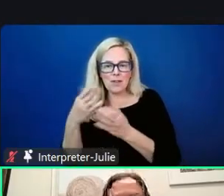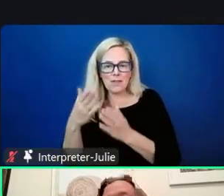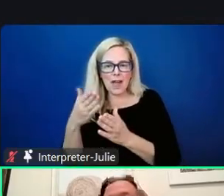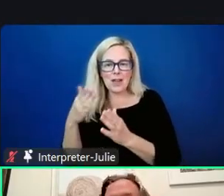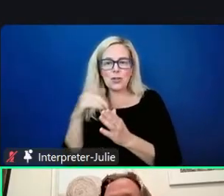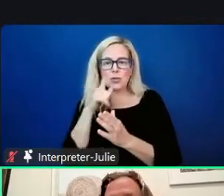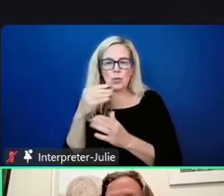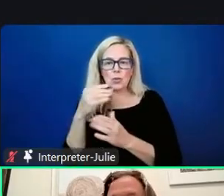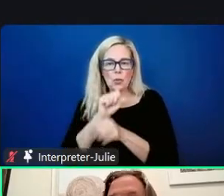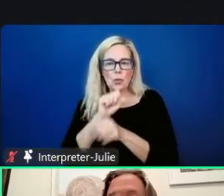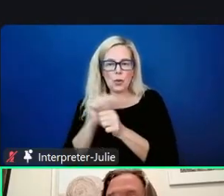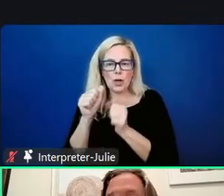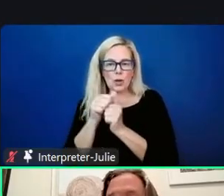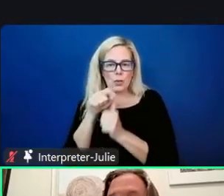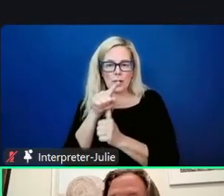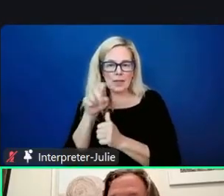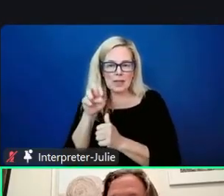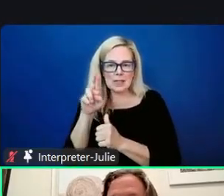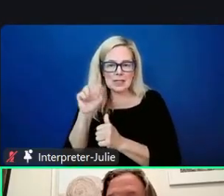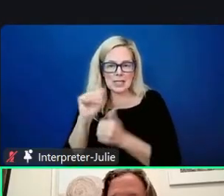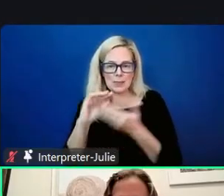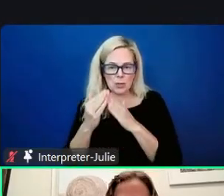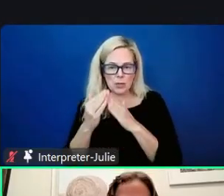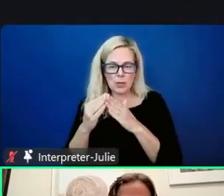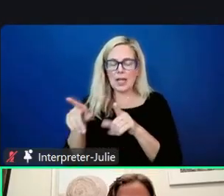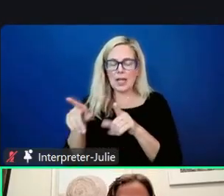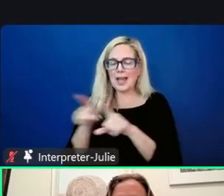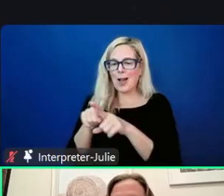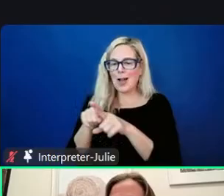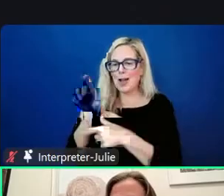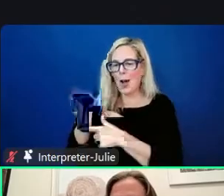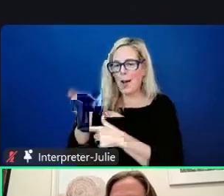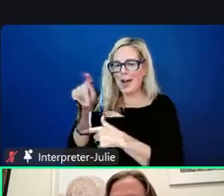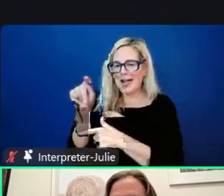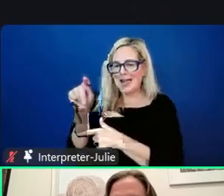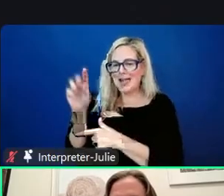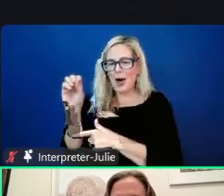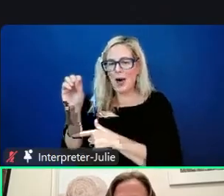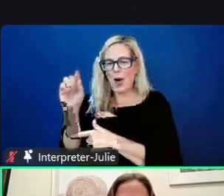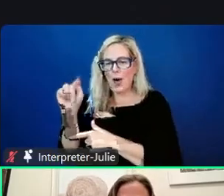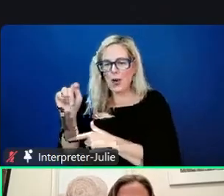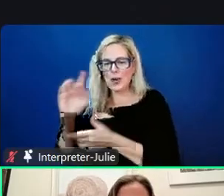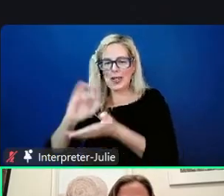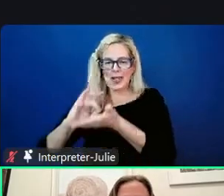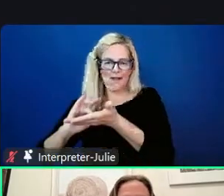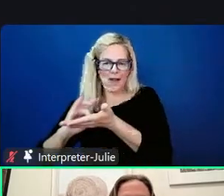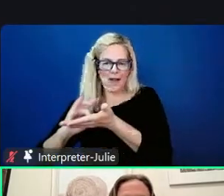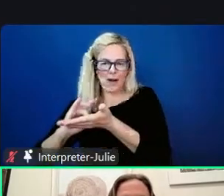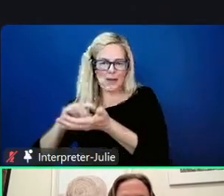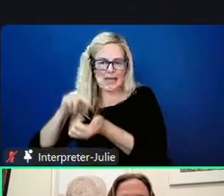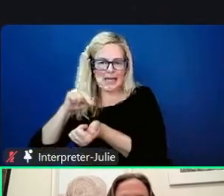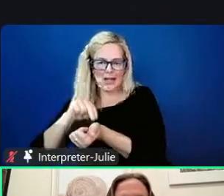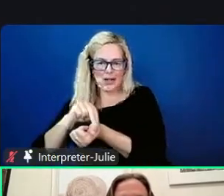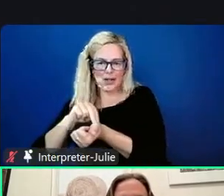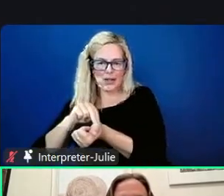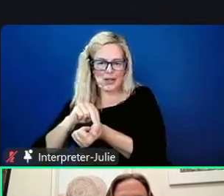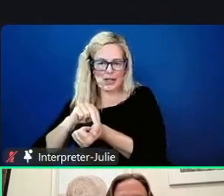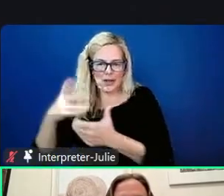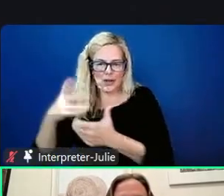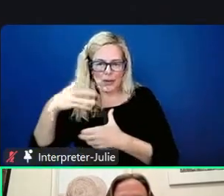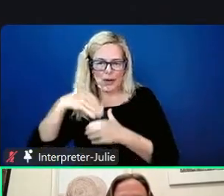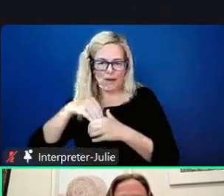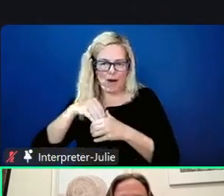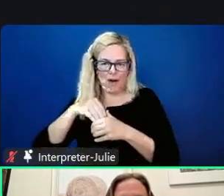PA, PT, OT, pharmacy, and nursing.